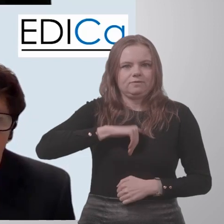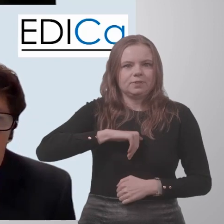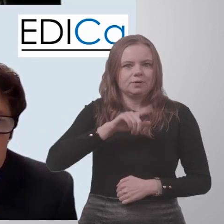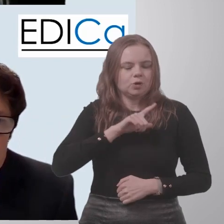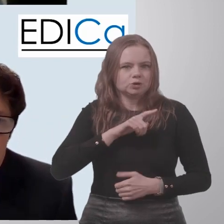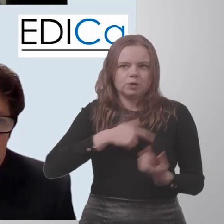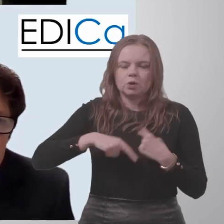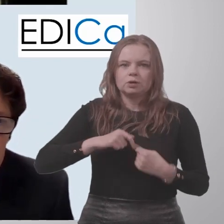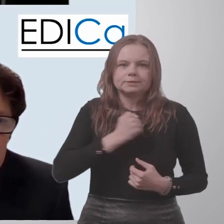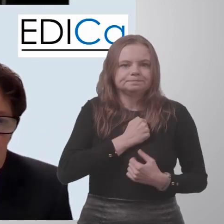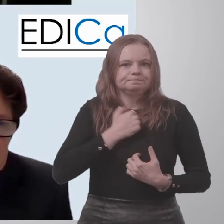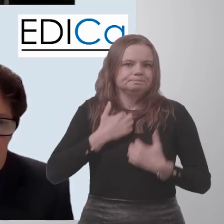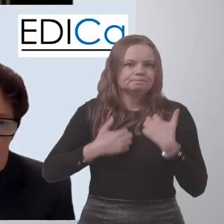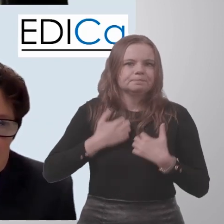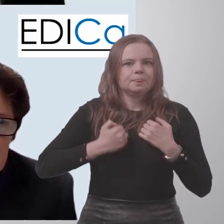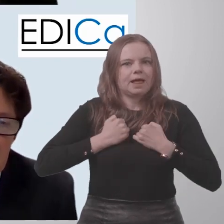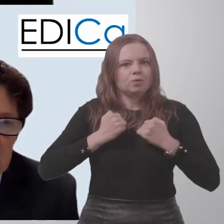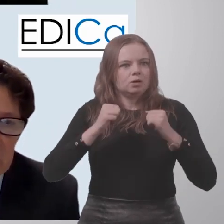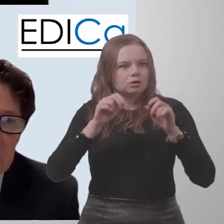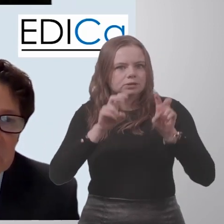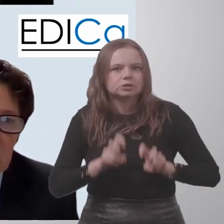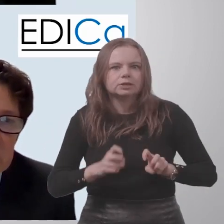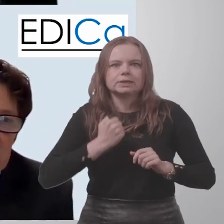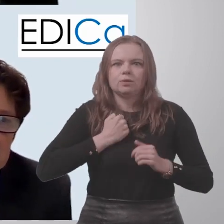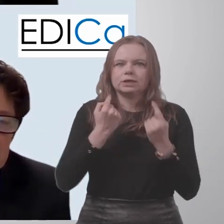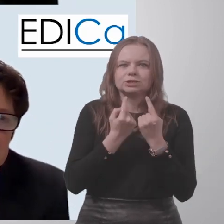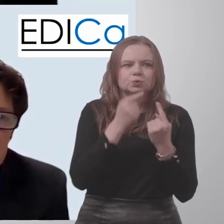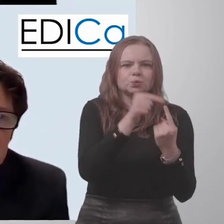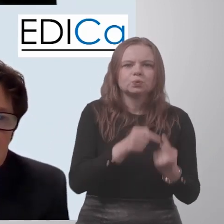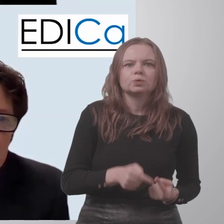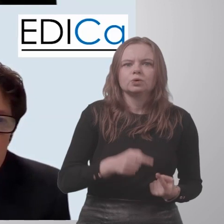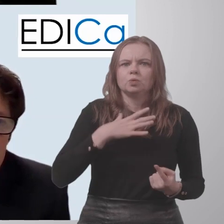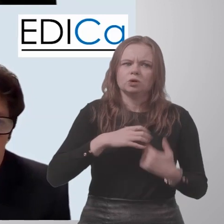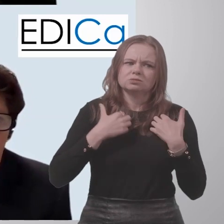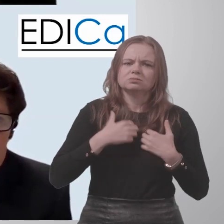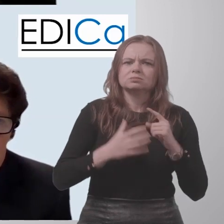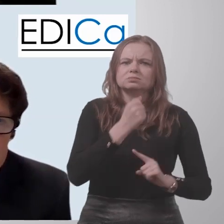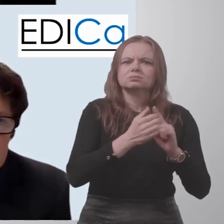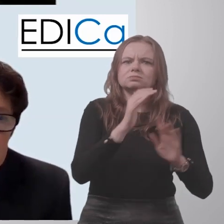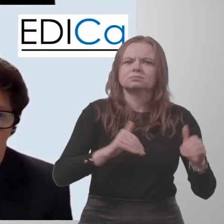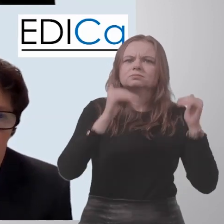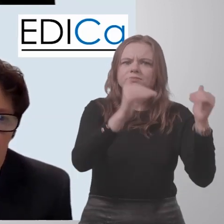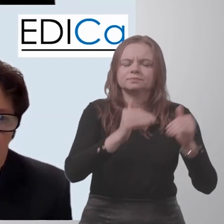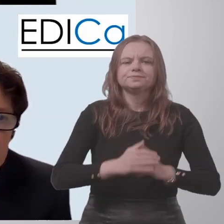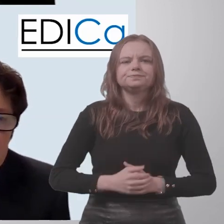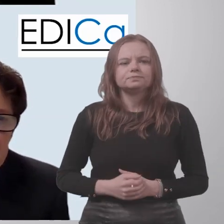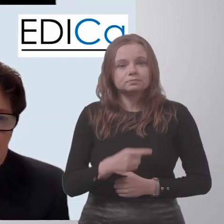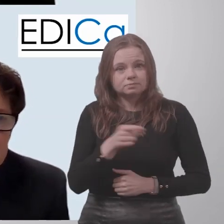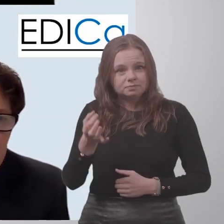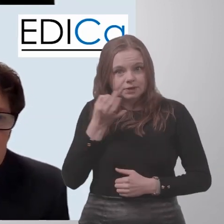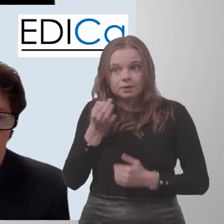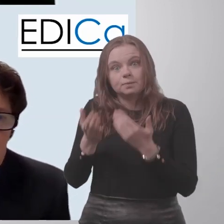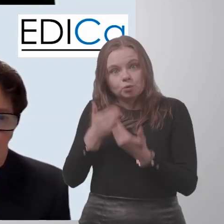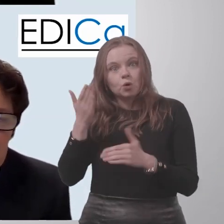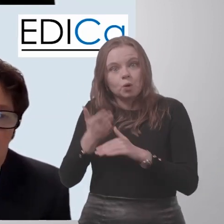enthusiastic about our subjects and our issues and things that we're interested in. So if you ask us to do more work, then